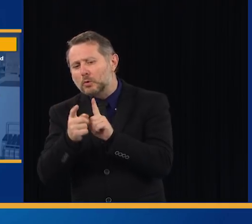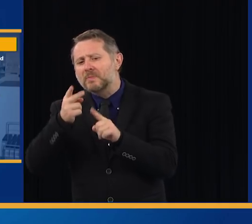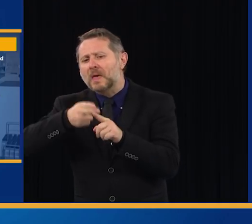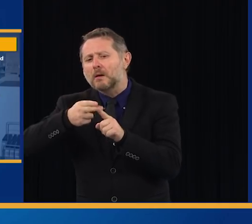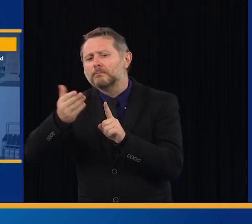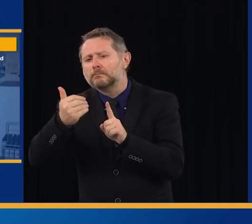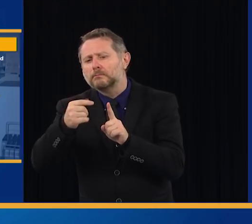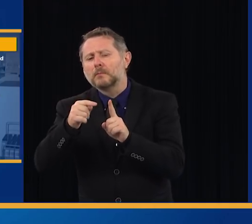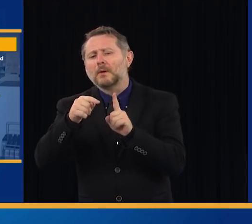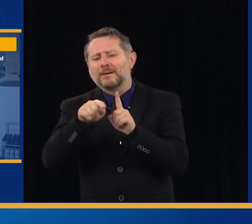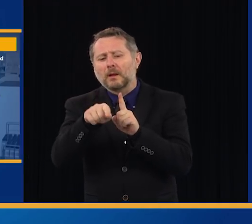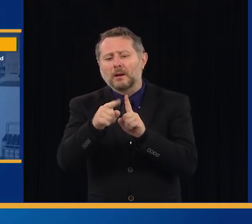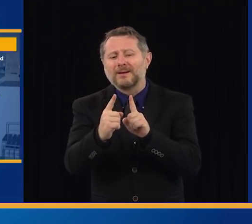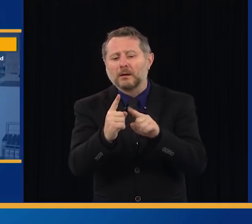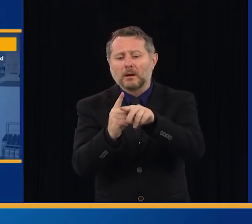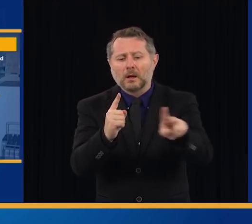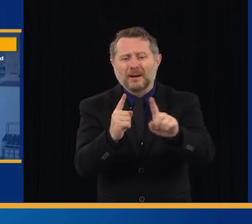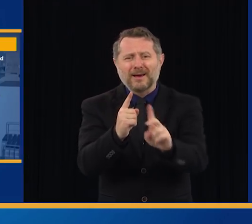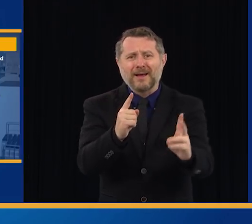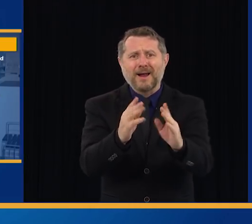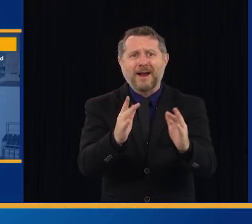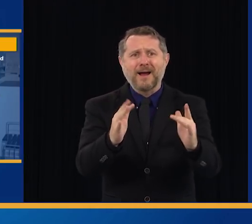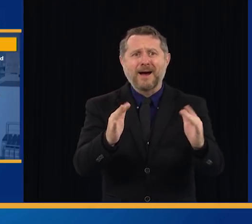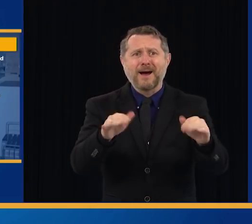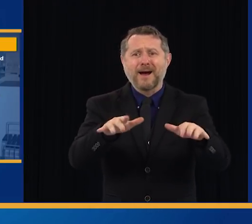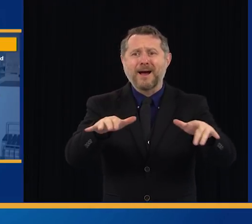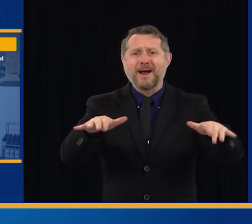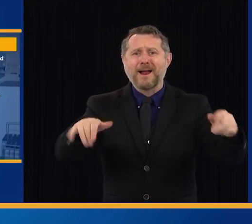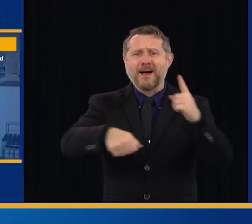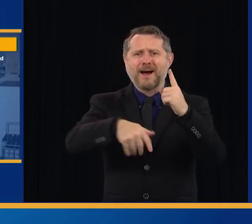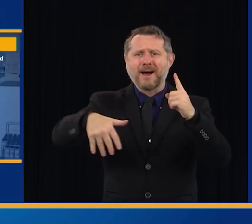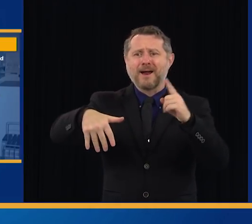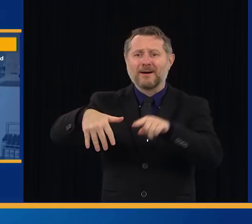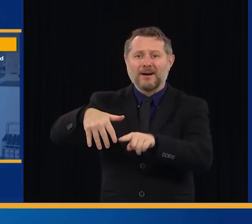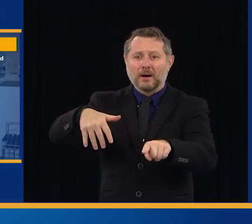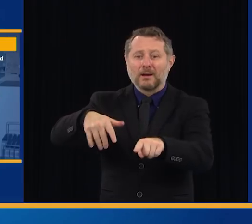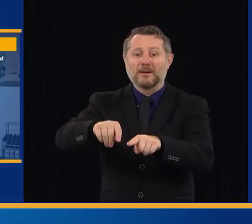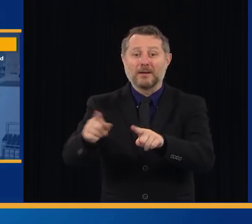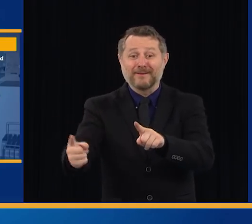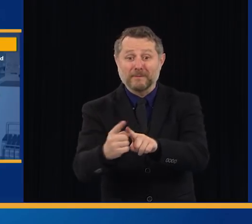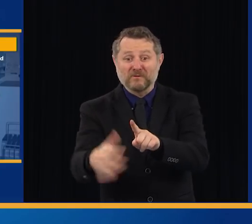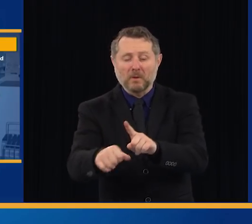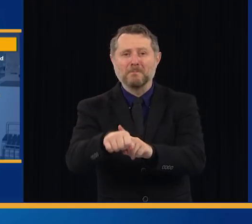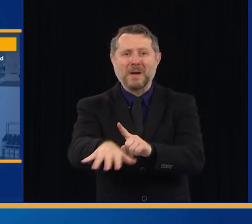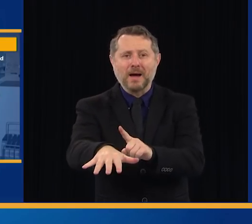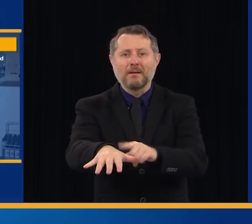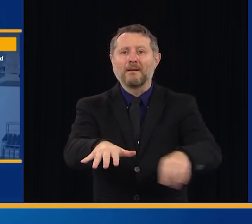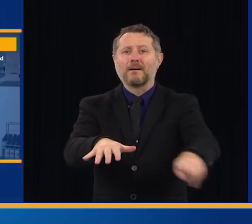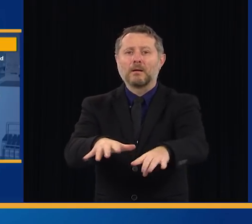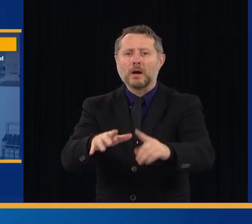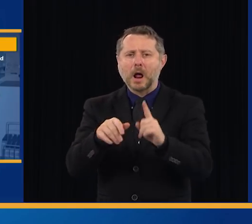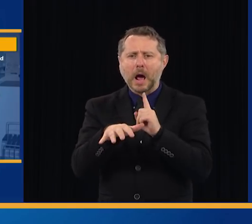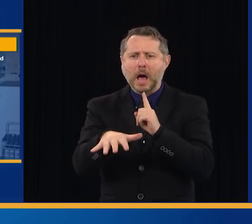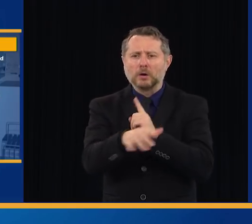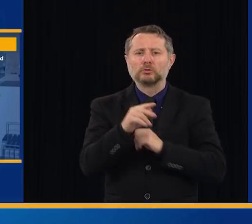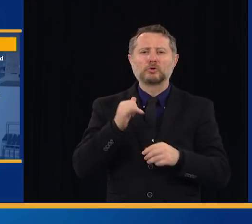one contact, you test that person, leads you to another person. So the